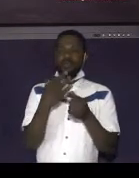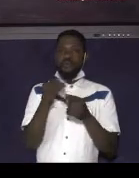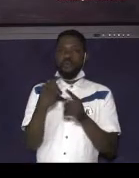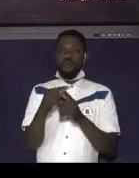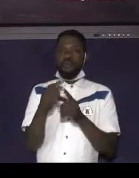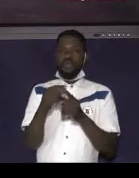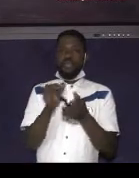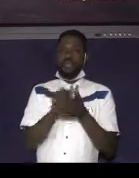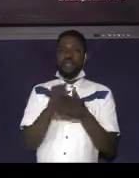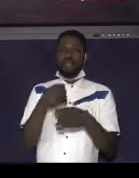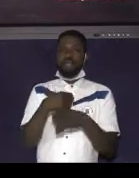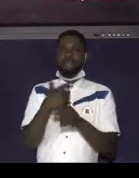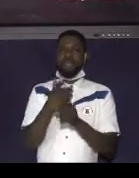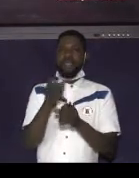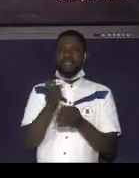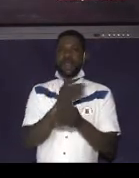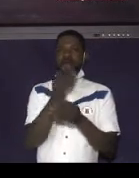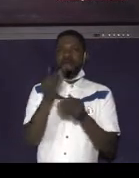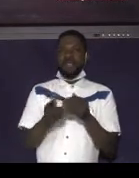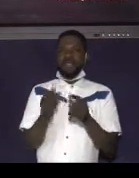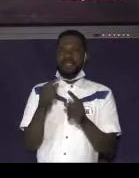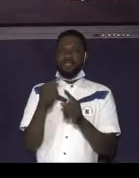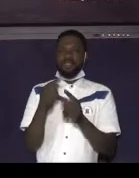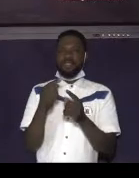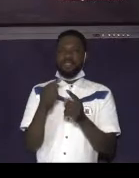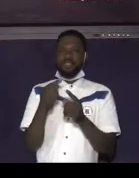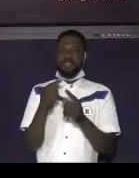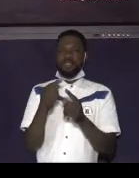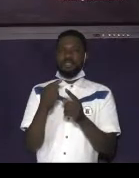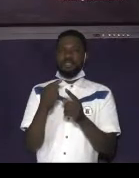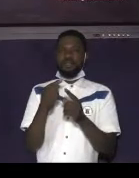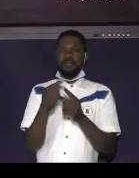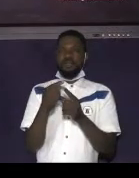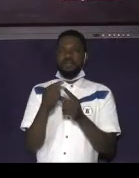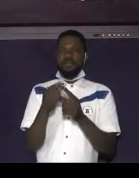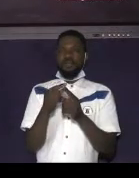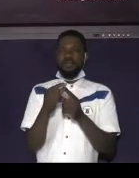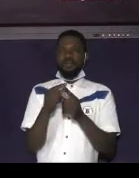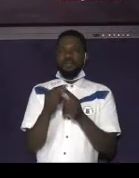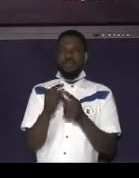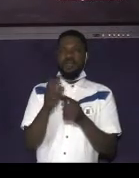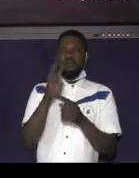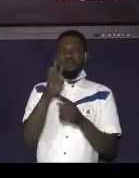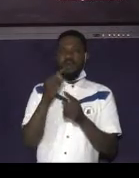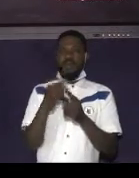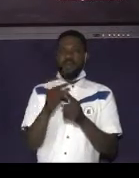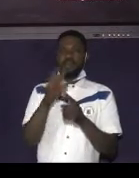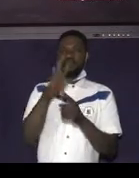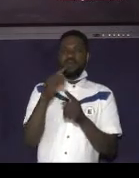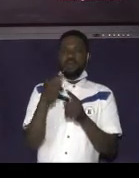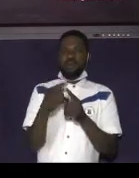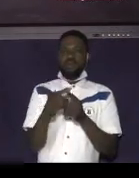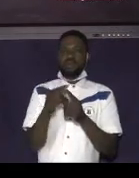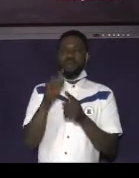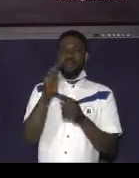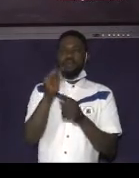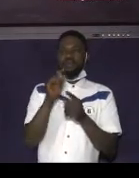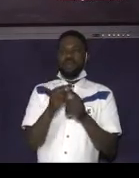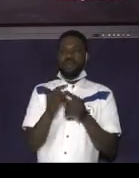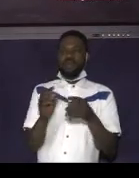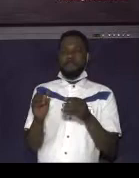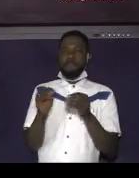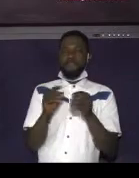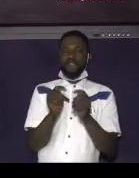words that makes complete sense. 4 words, 5 words, 10 words, 15 words